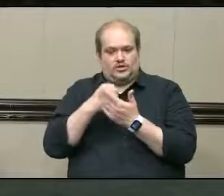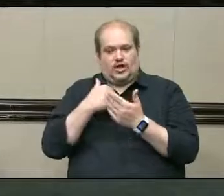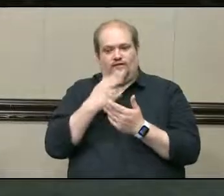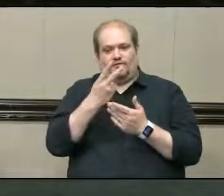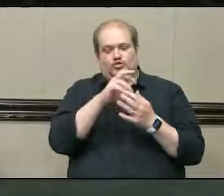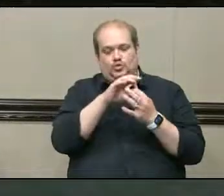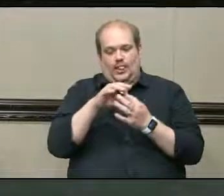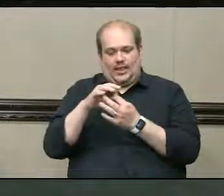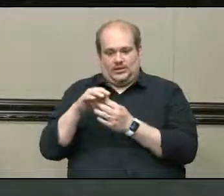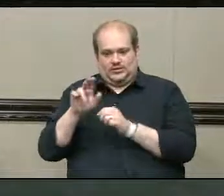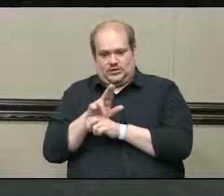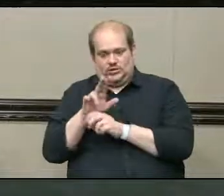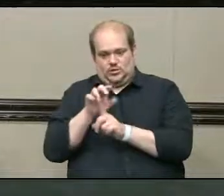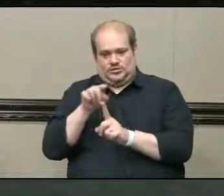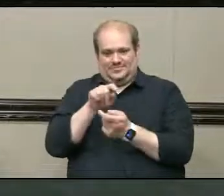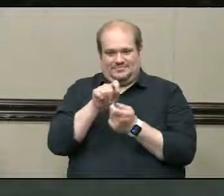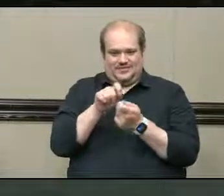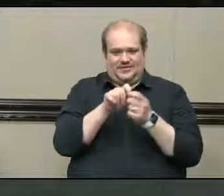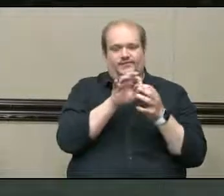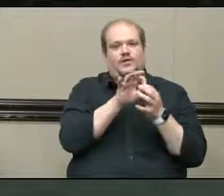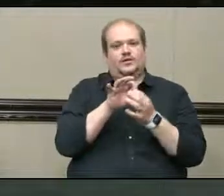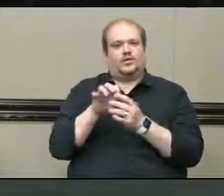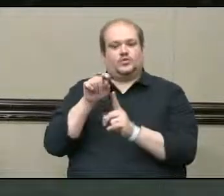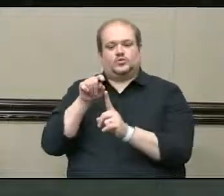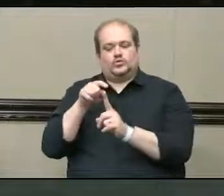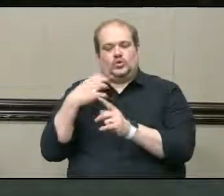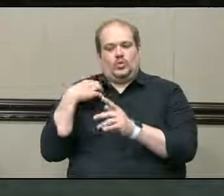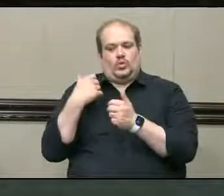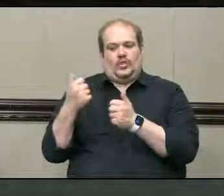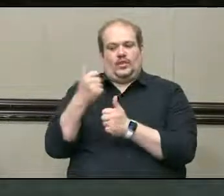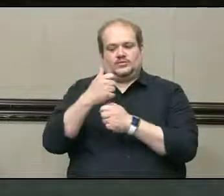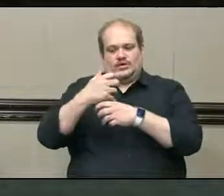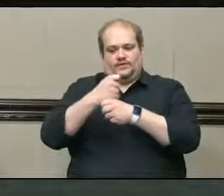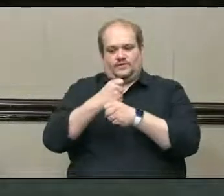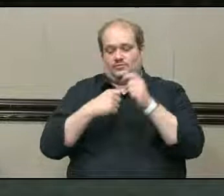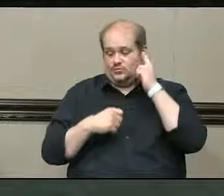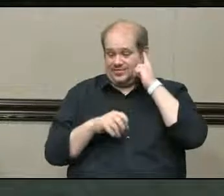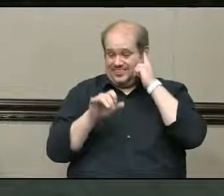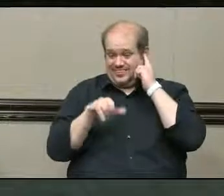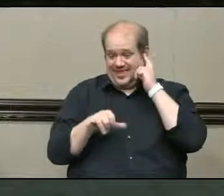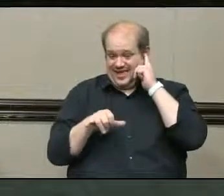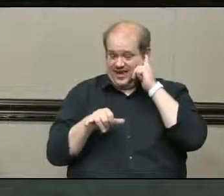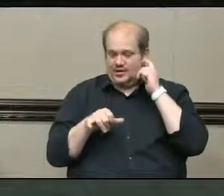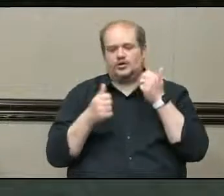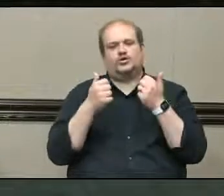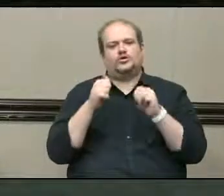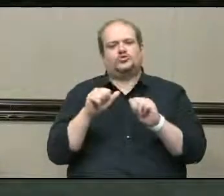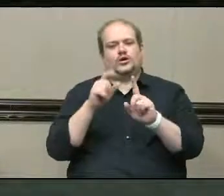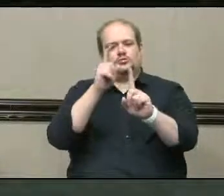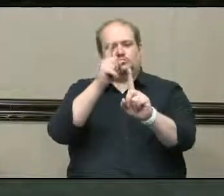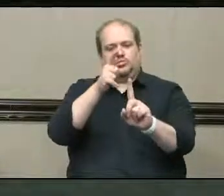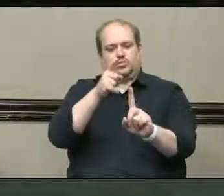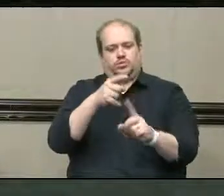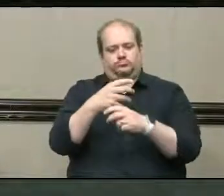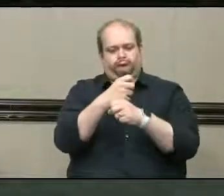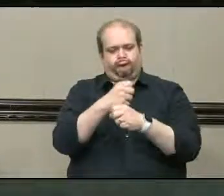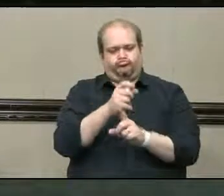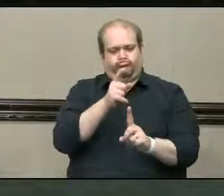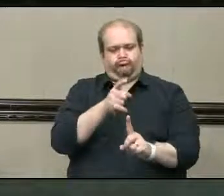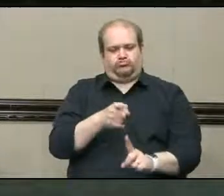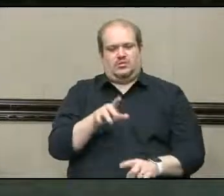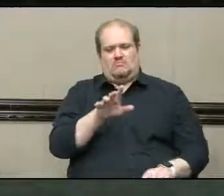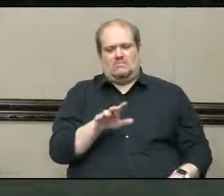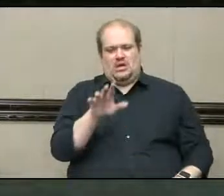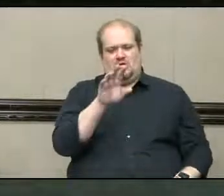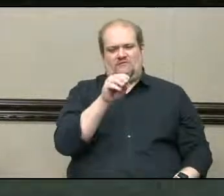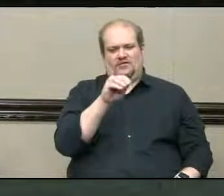that you can go to. One specifically goes to the executive summary, and what that is just to try to hit the high points. There's about 50